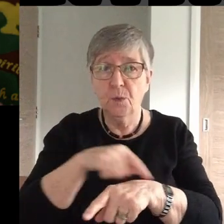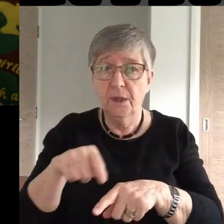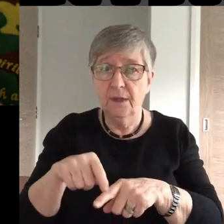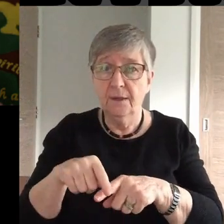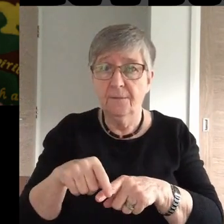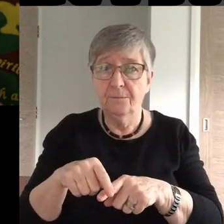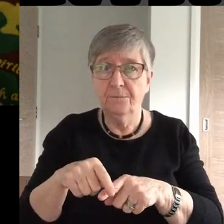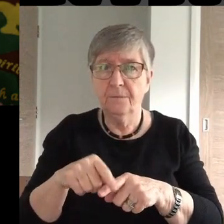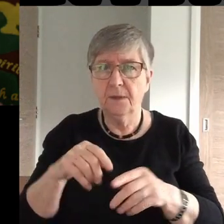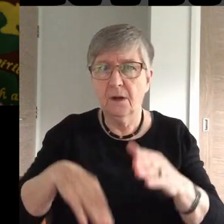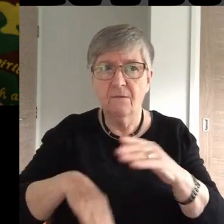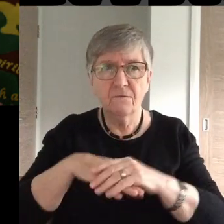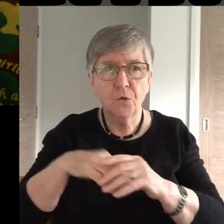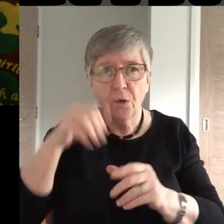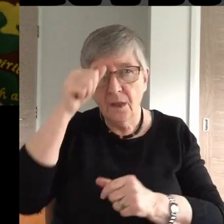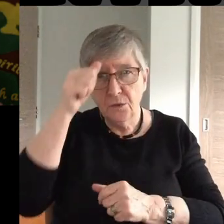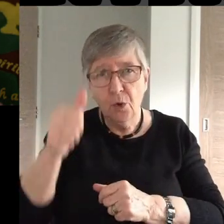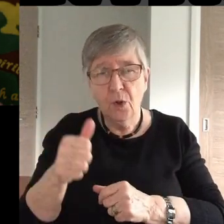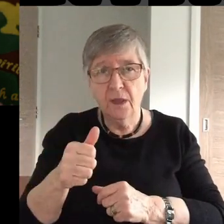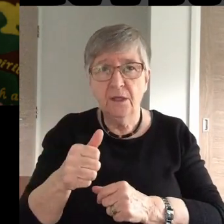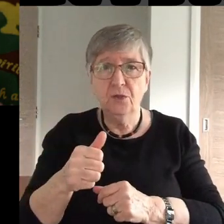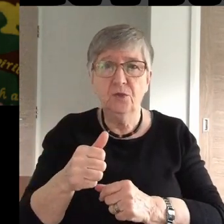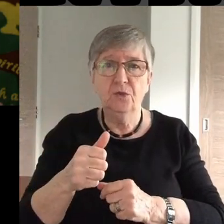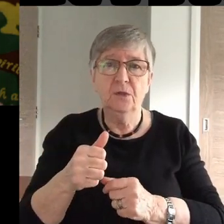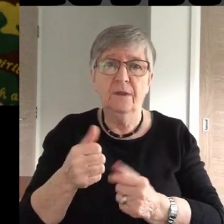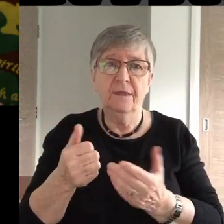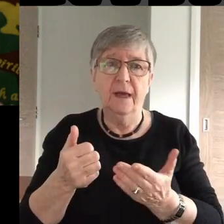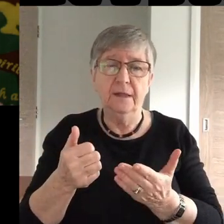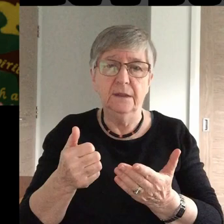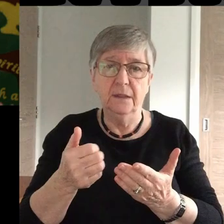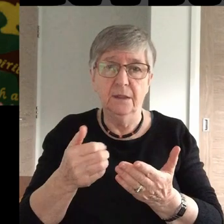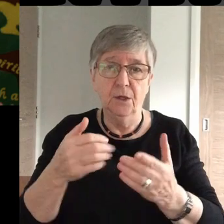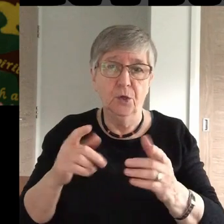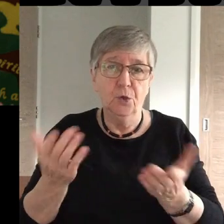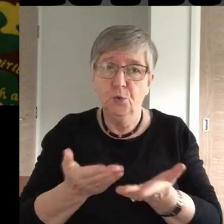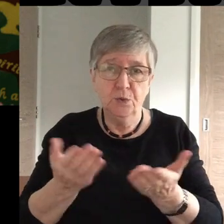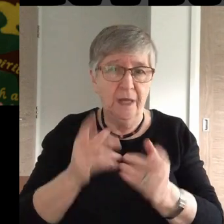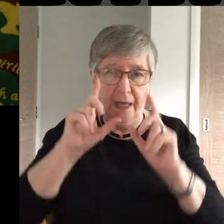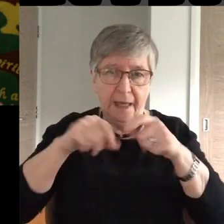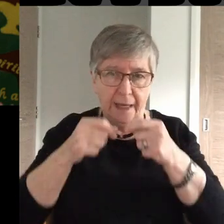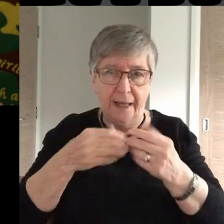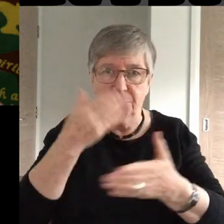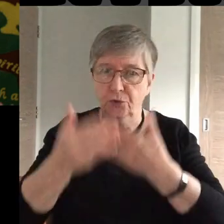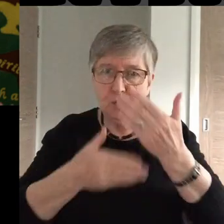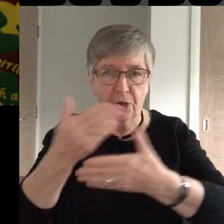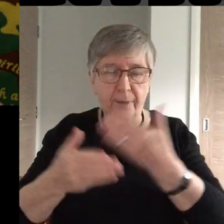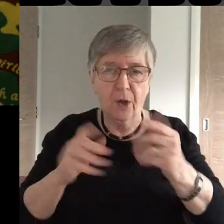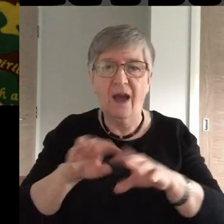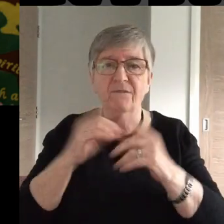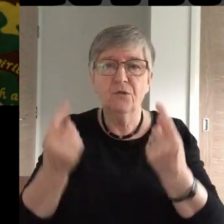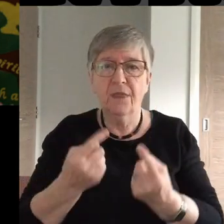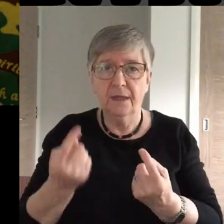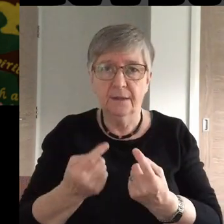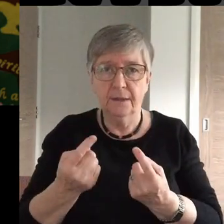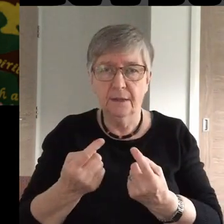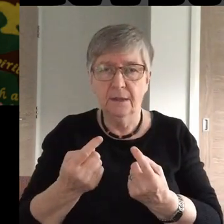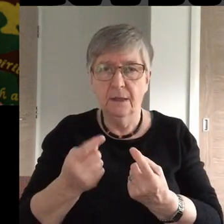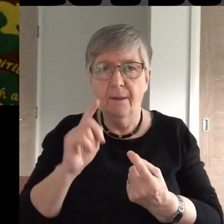Now, in full knowledge that there is only so much in this verse that we can talk about this morning, I want to finally say this about